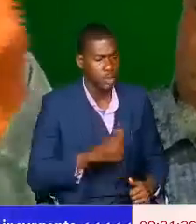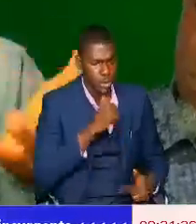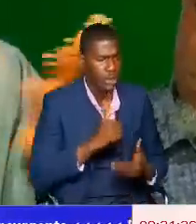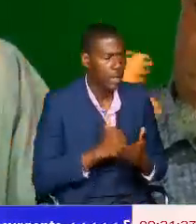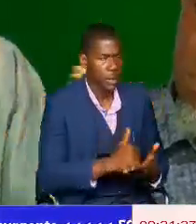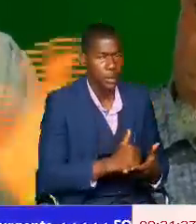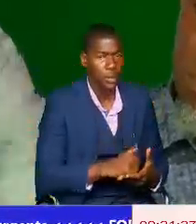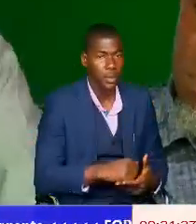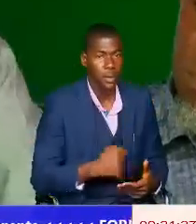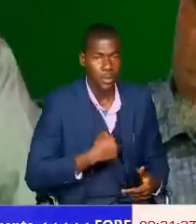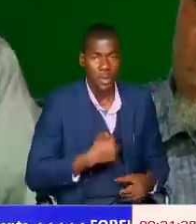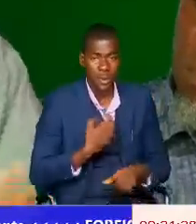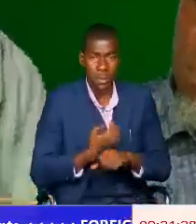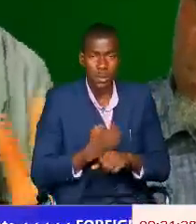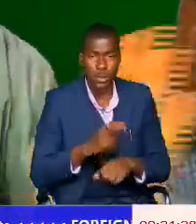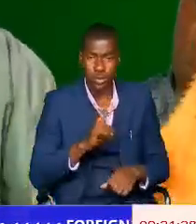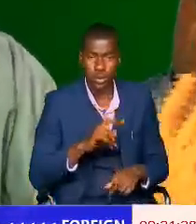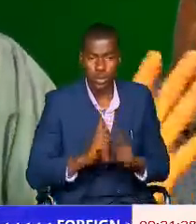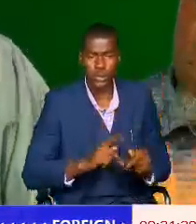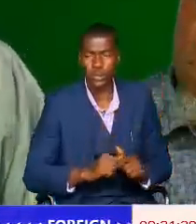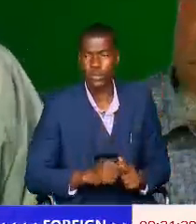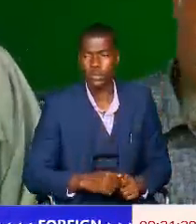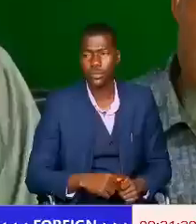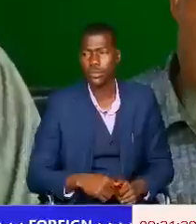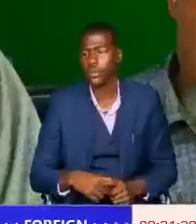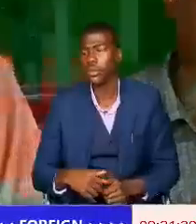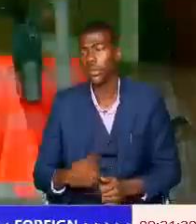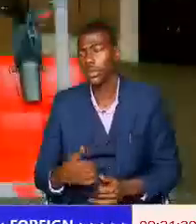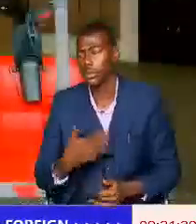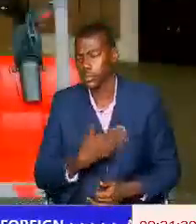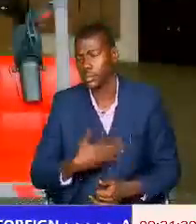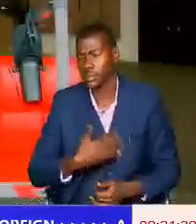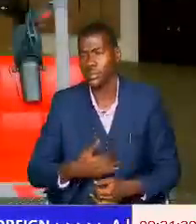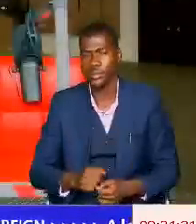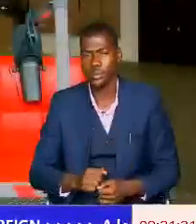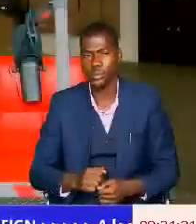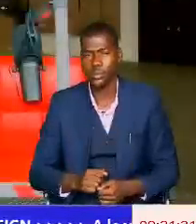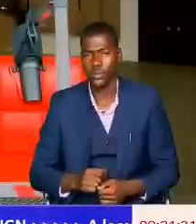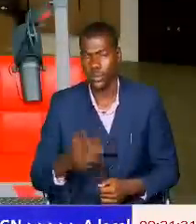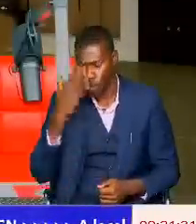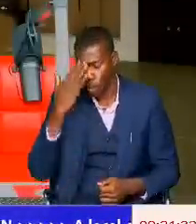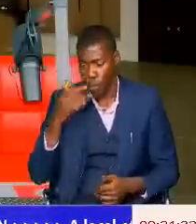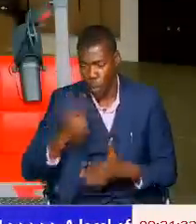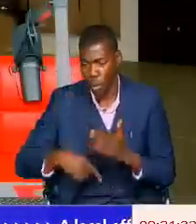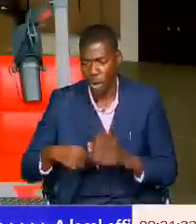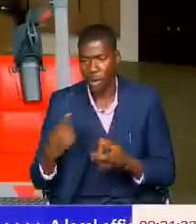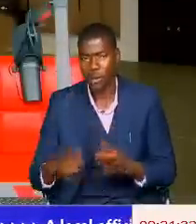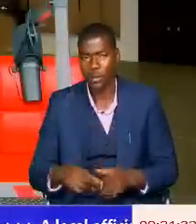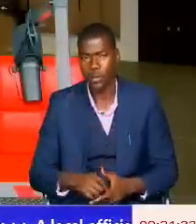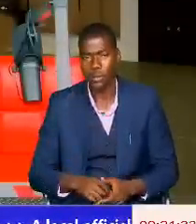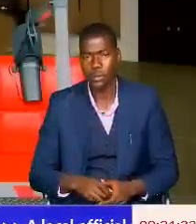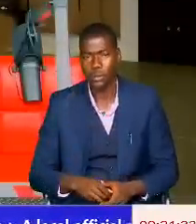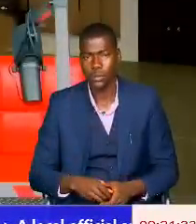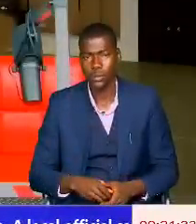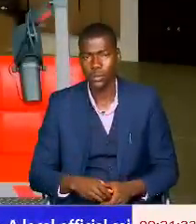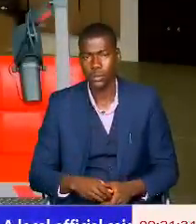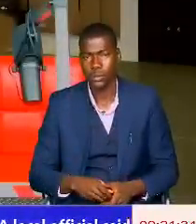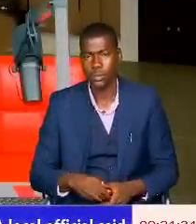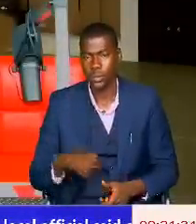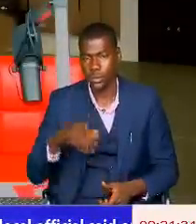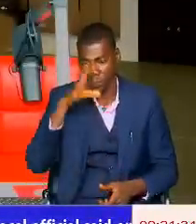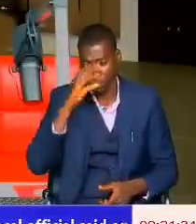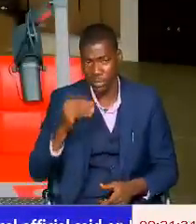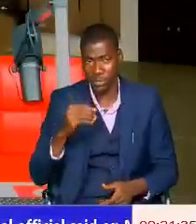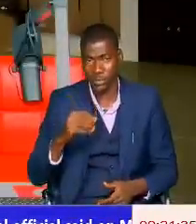I don't beg for two people when come here, so like that. Say I beg. You know what thing they happen. Nobody say this man